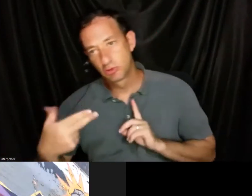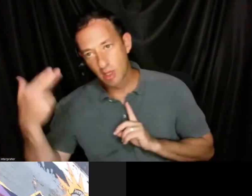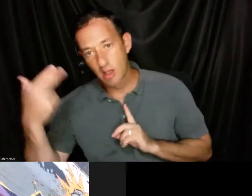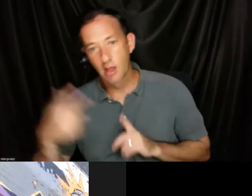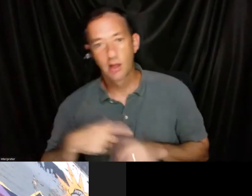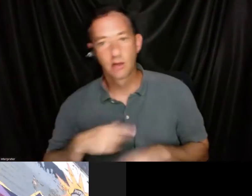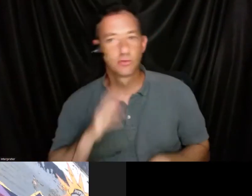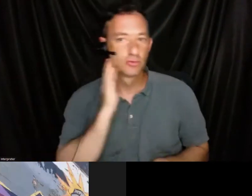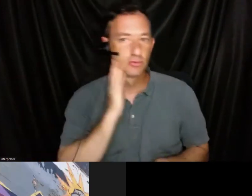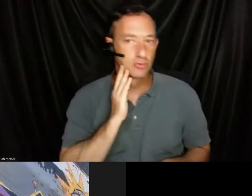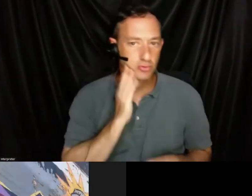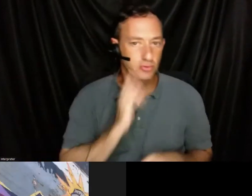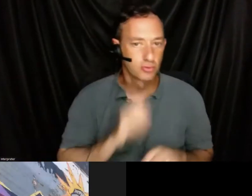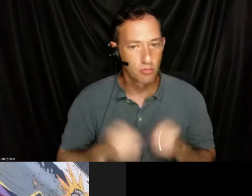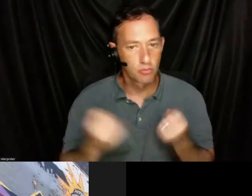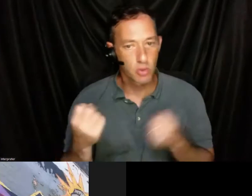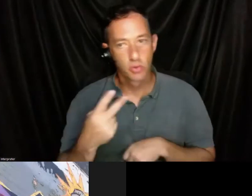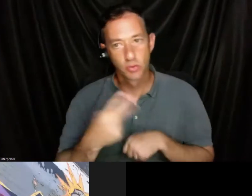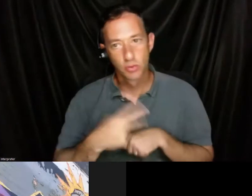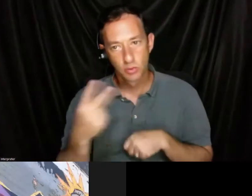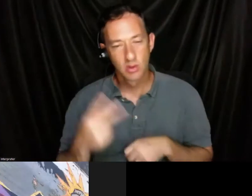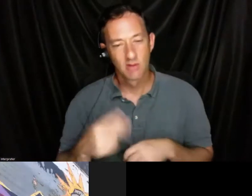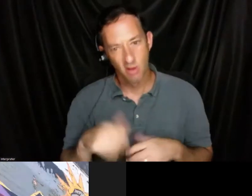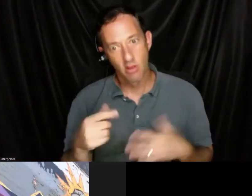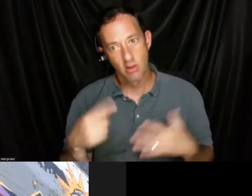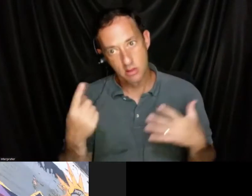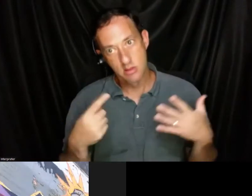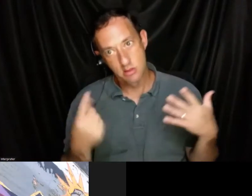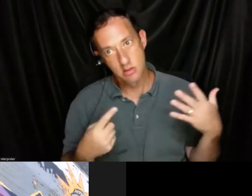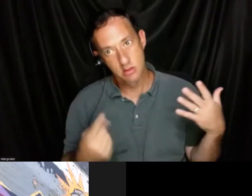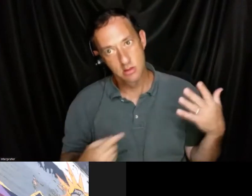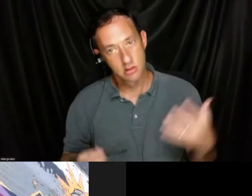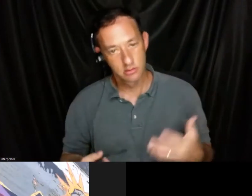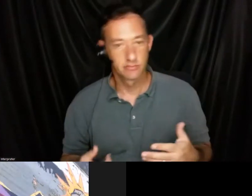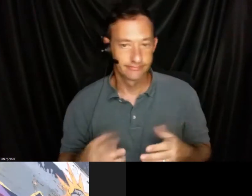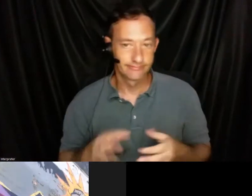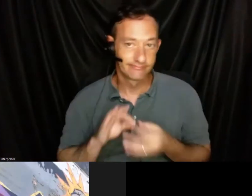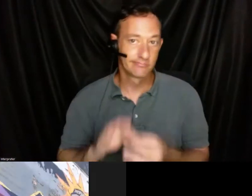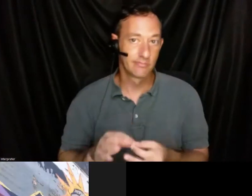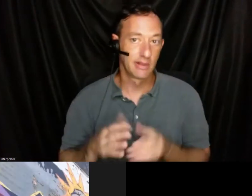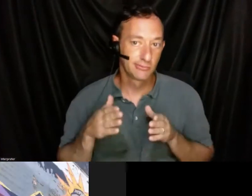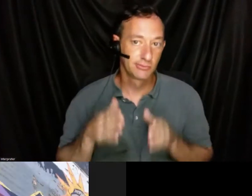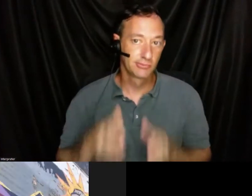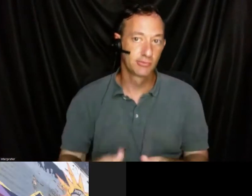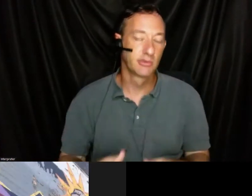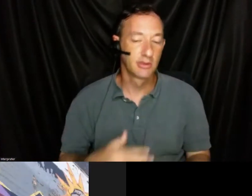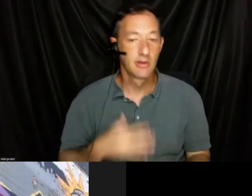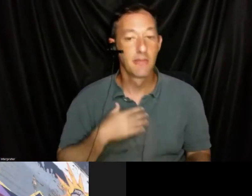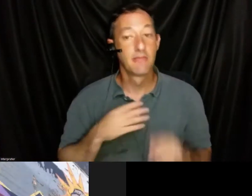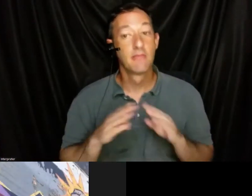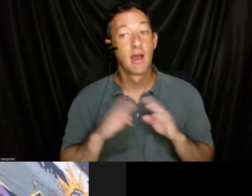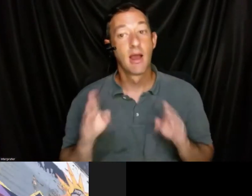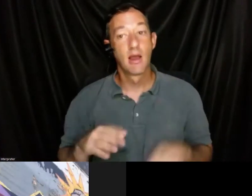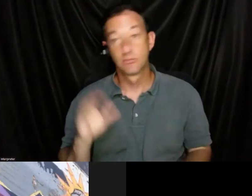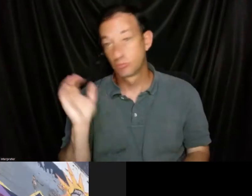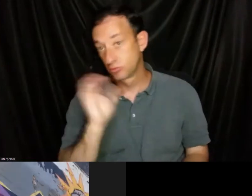broke twice, and everything else that goes along with the street. You know, my housing search that